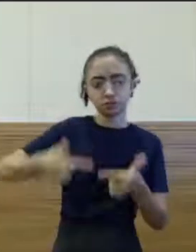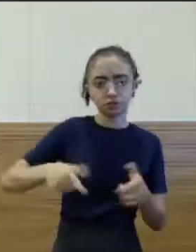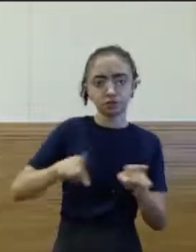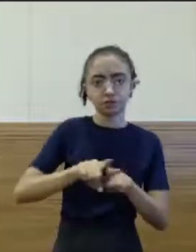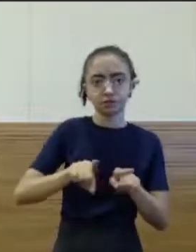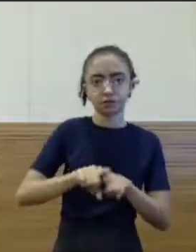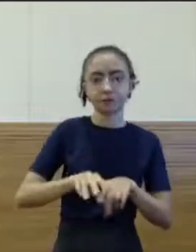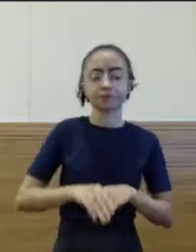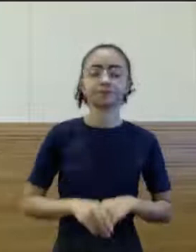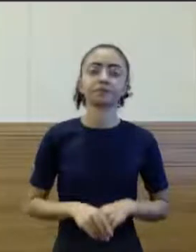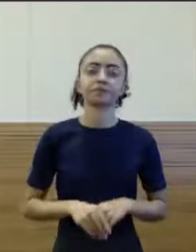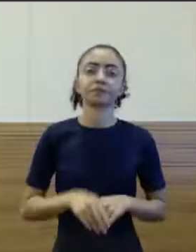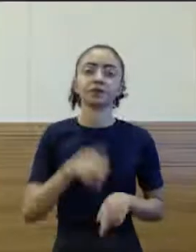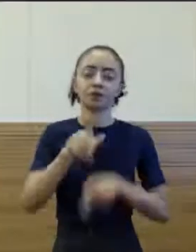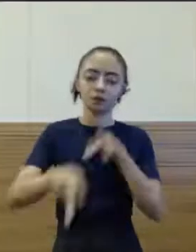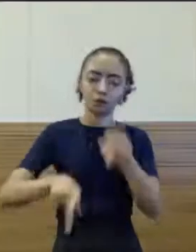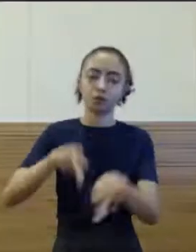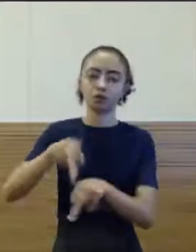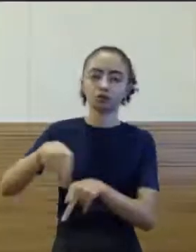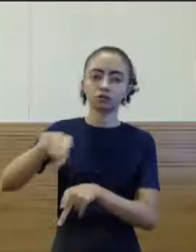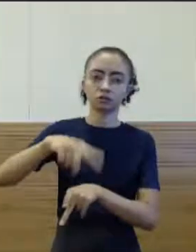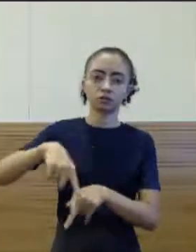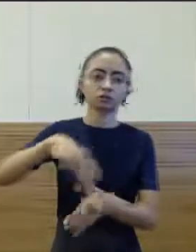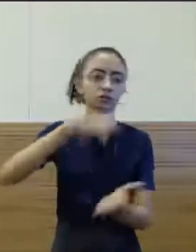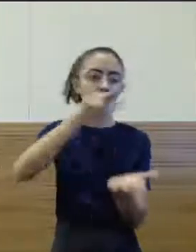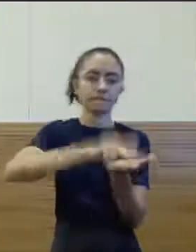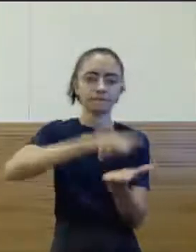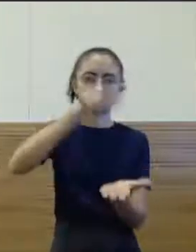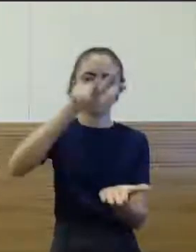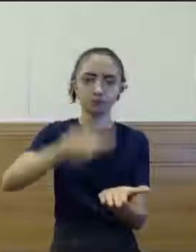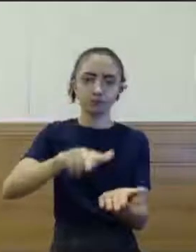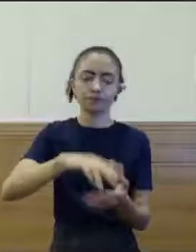validated by experts in population.